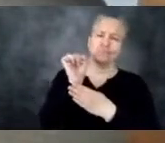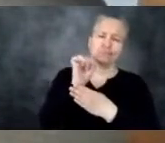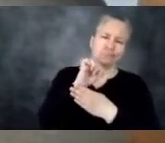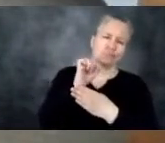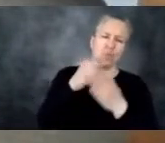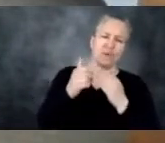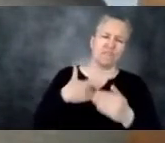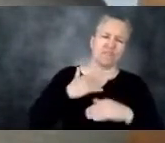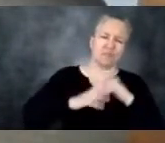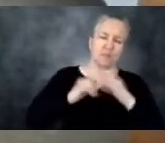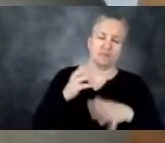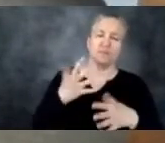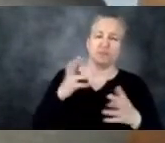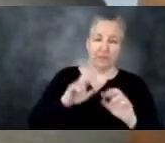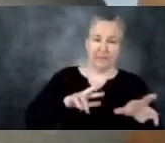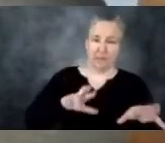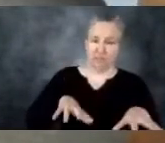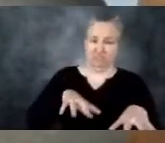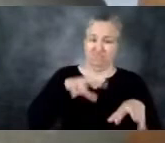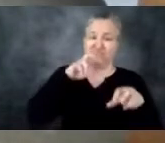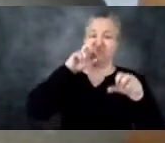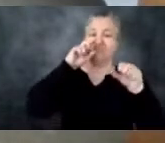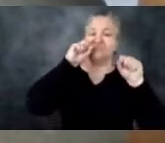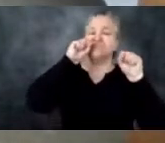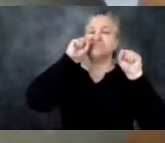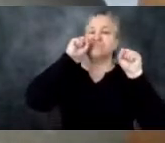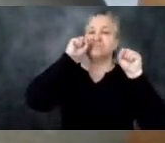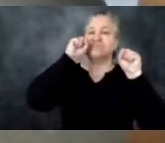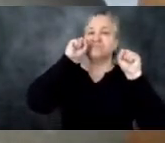Let's do three big breaths. Here we go. Just inhale